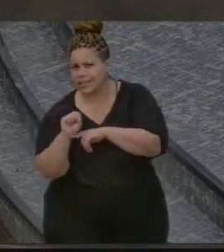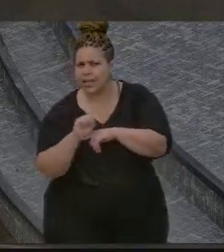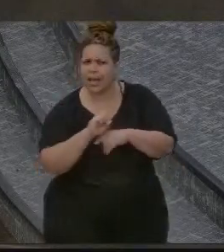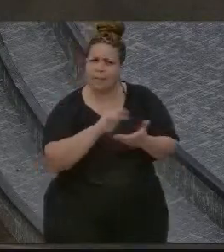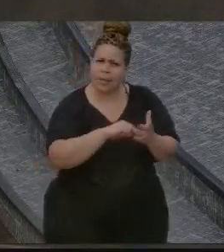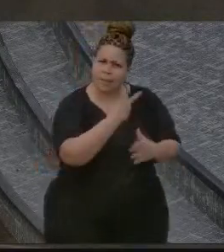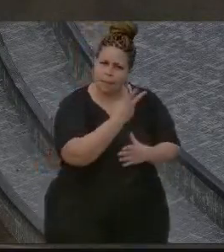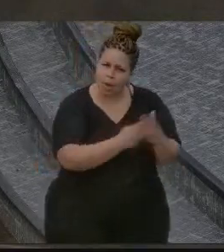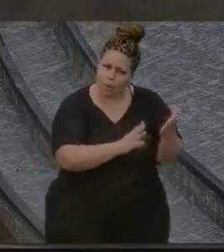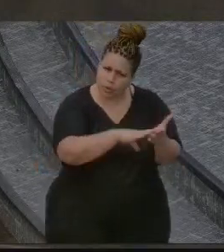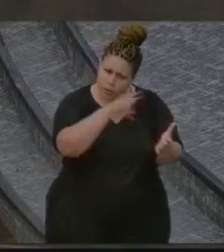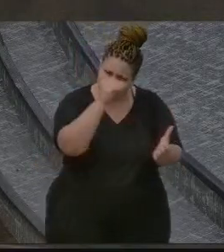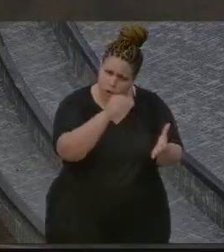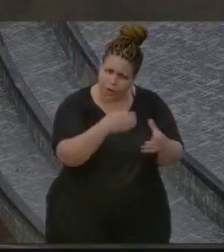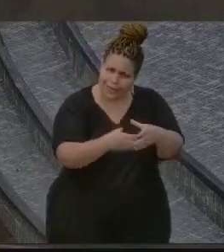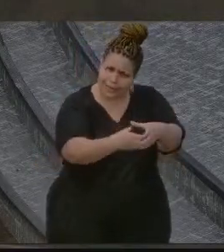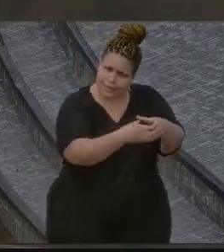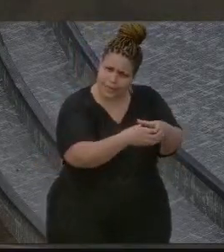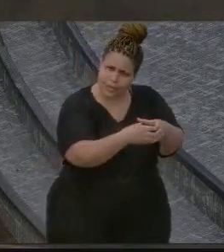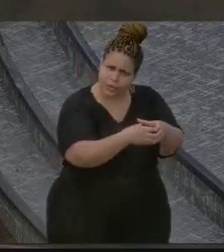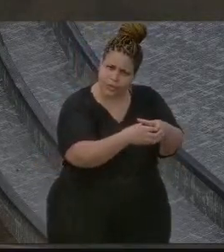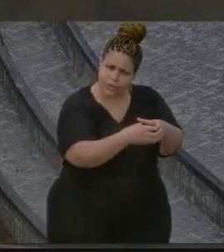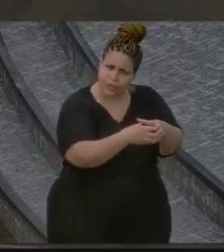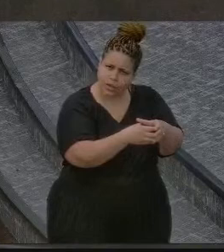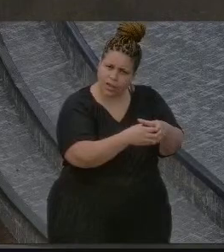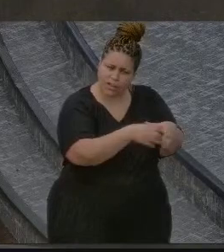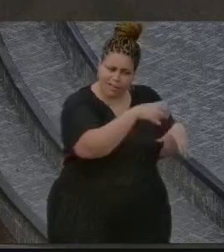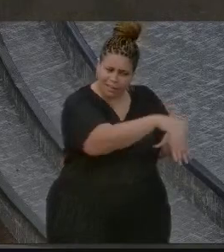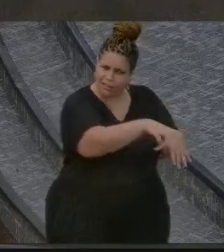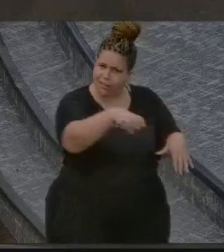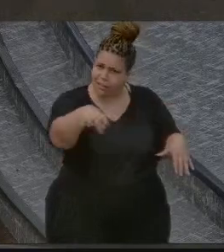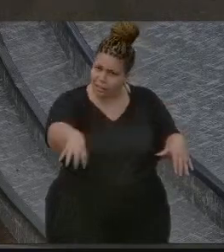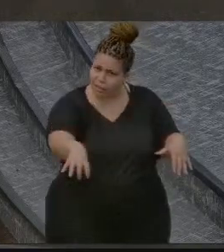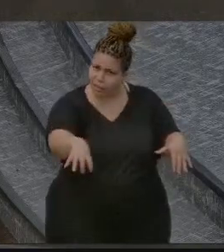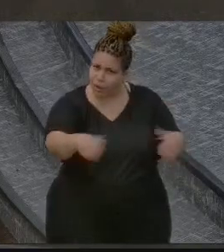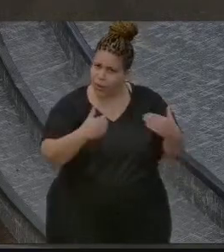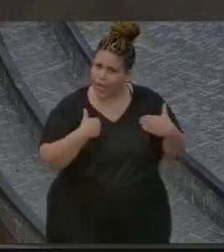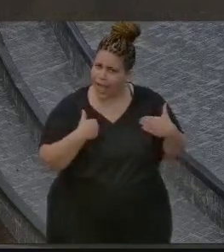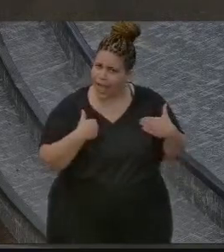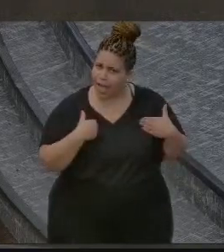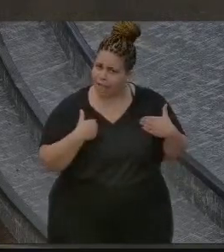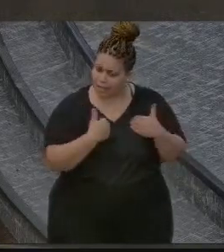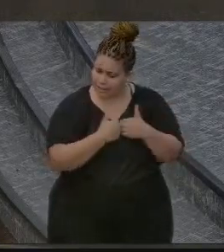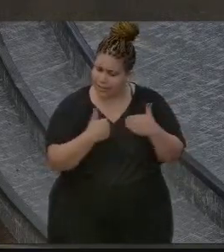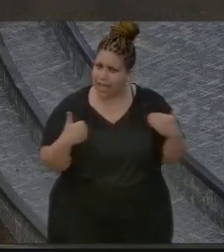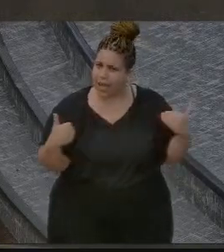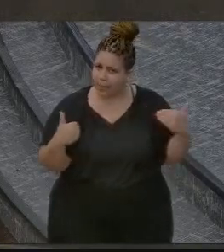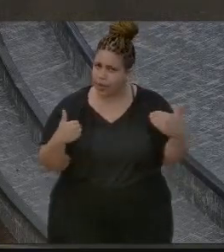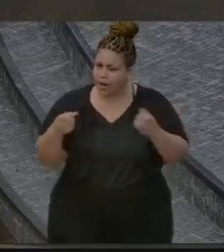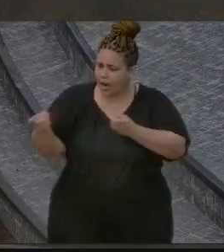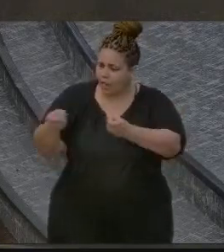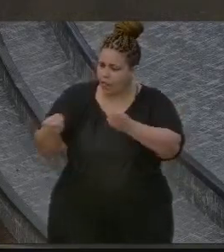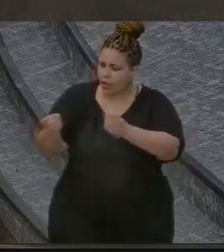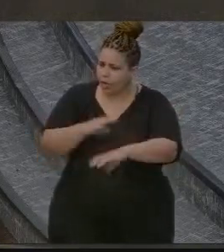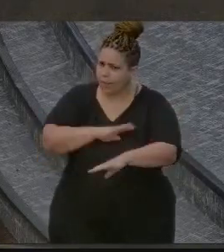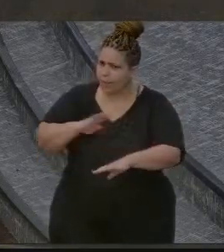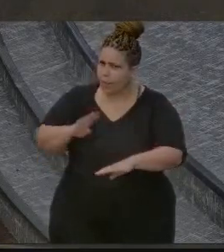centers now in this report, or do you have a separate governing board for the East Side location?